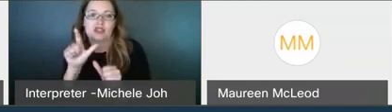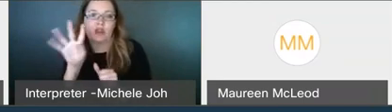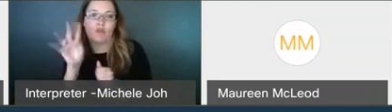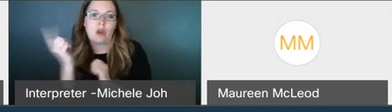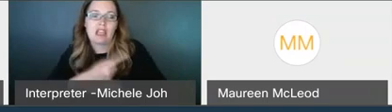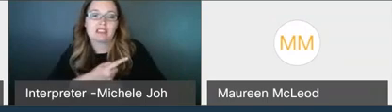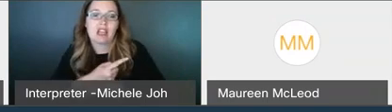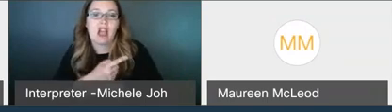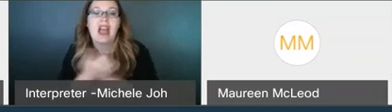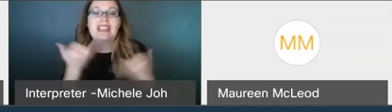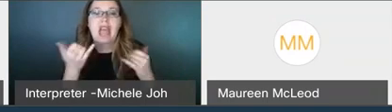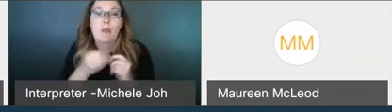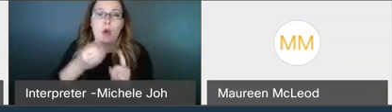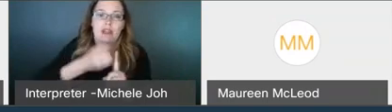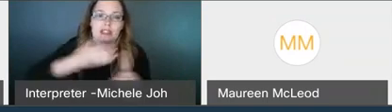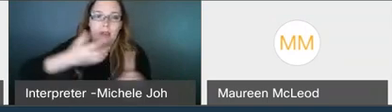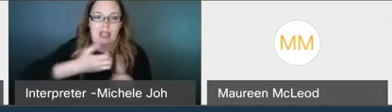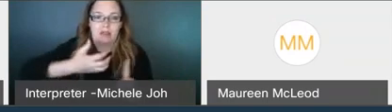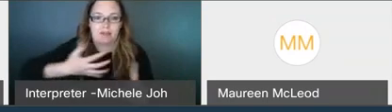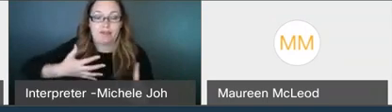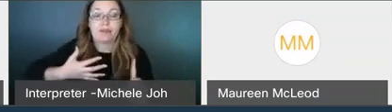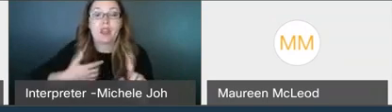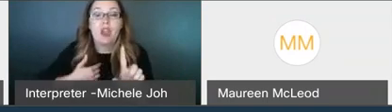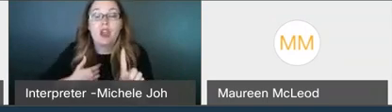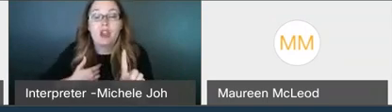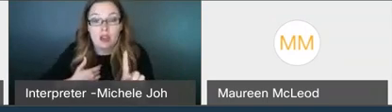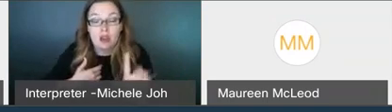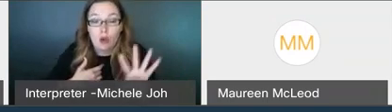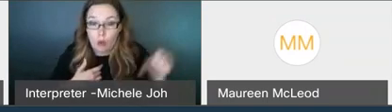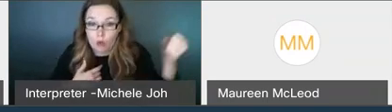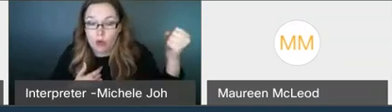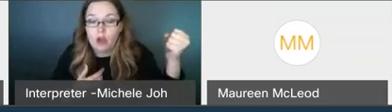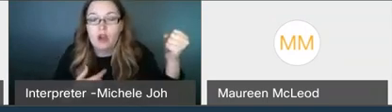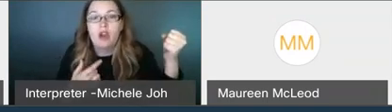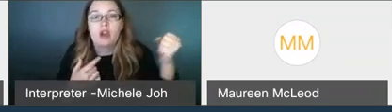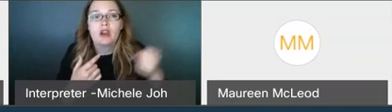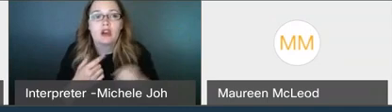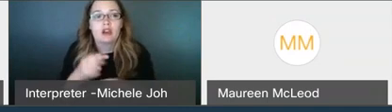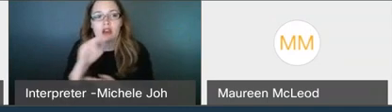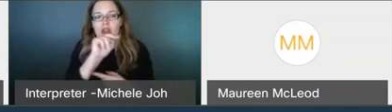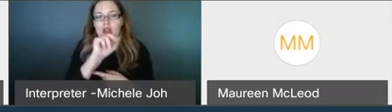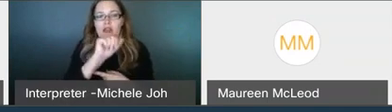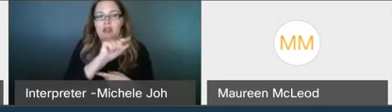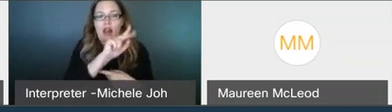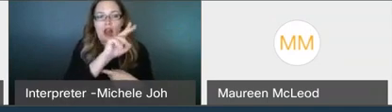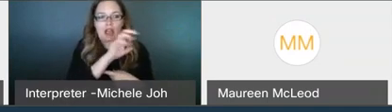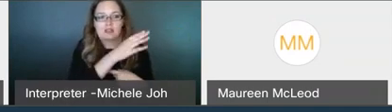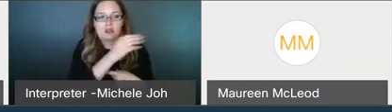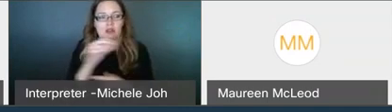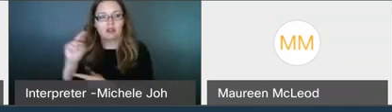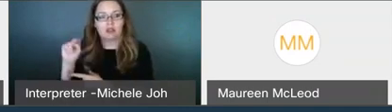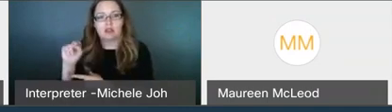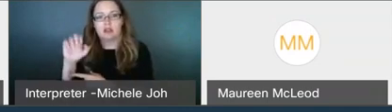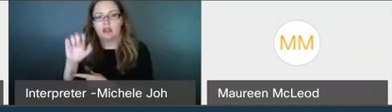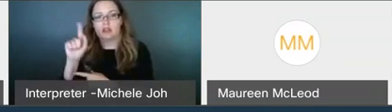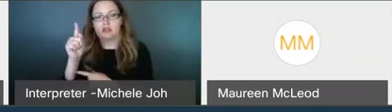now. Before I get to that, though, I want to talk to you about the difference between naloxone and naltrexone. Naloxone